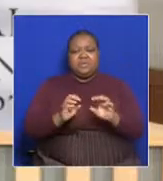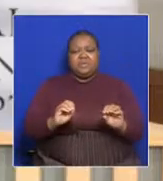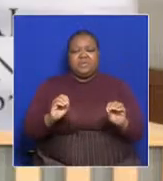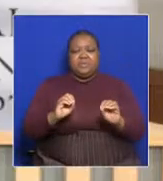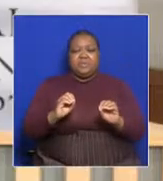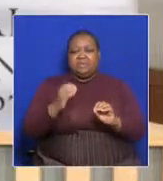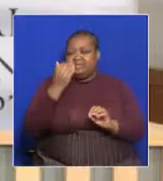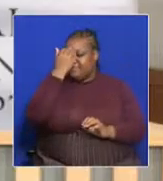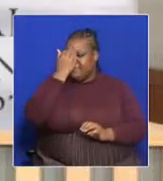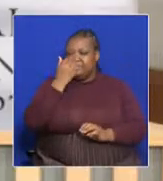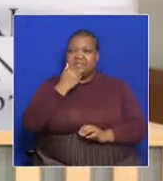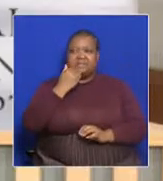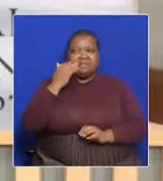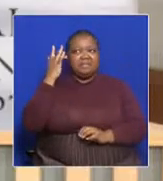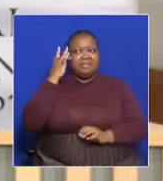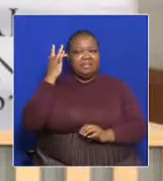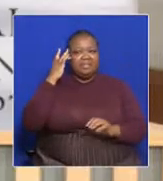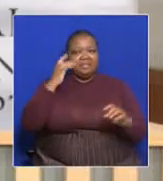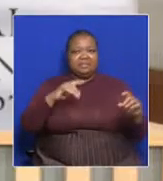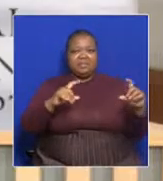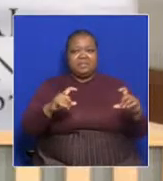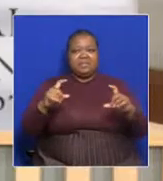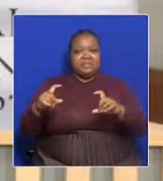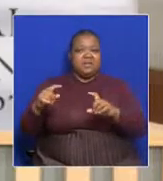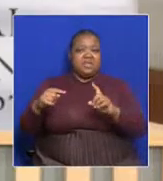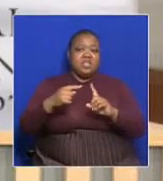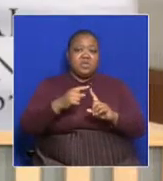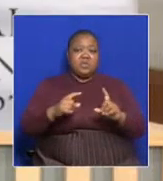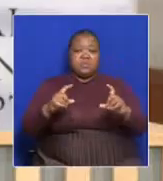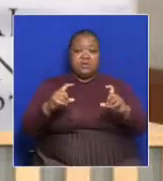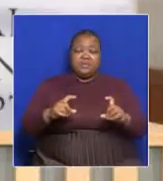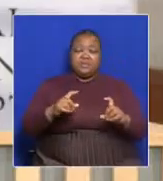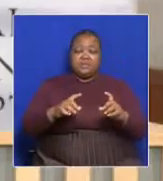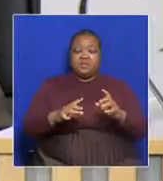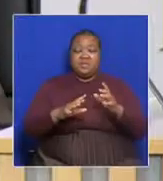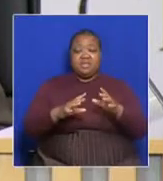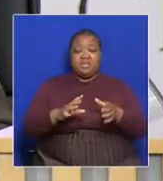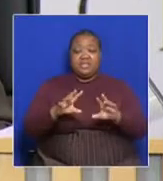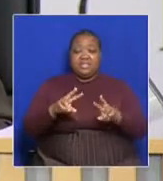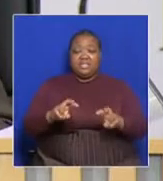and Captain Sibia, which are not even entered into the investigation diary.